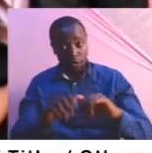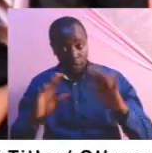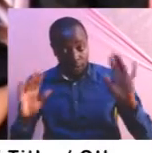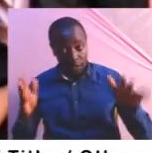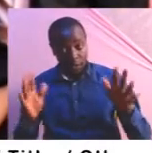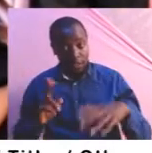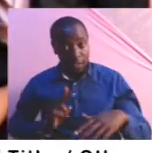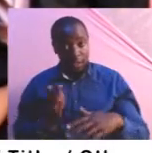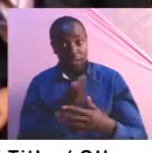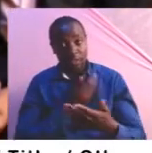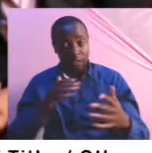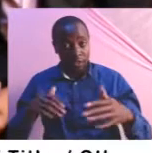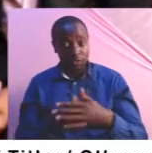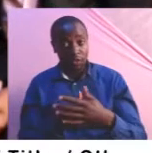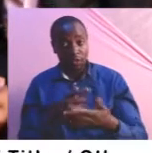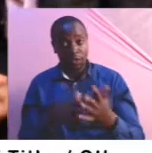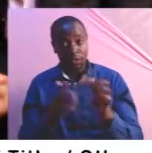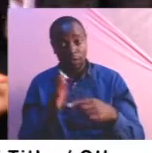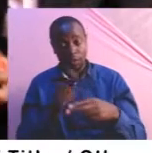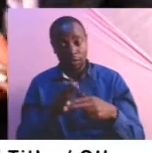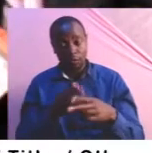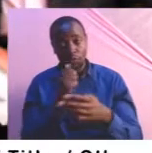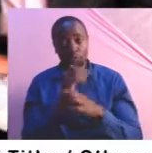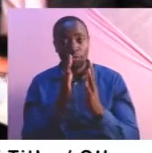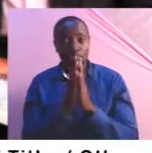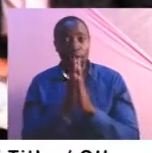give us new revelation. In Jesus' name we pray. Amen.